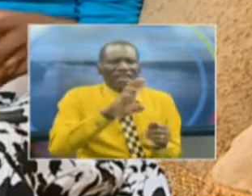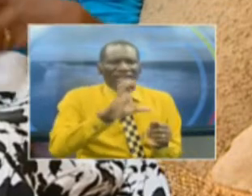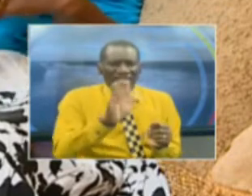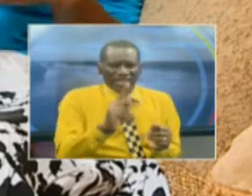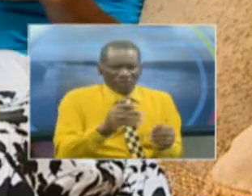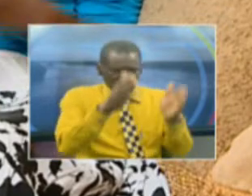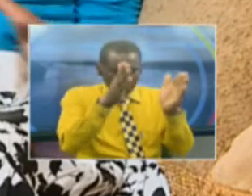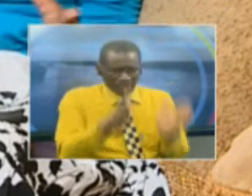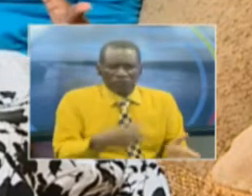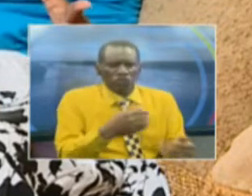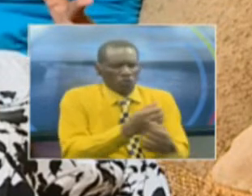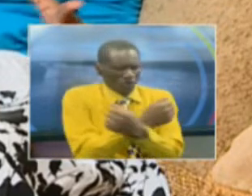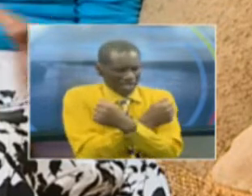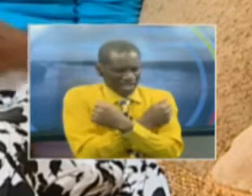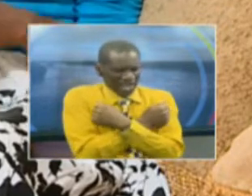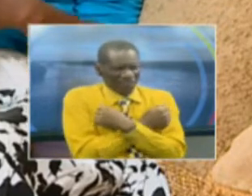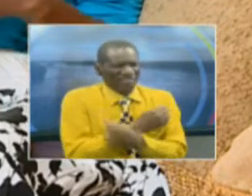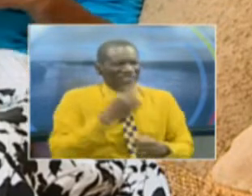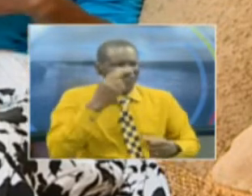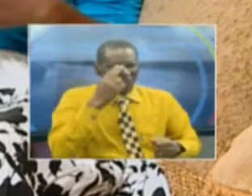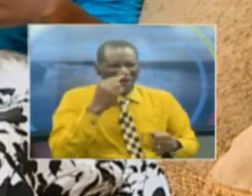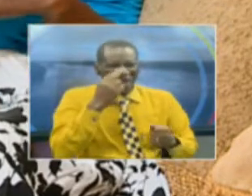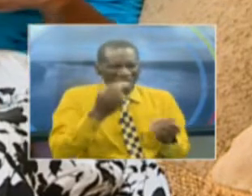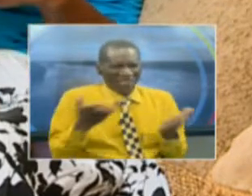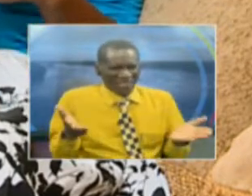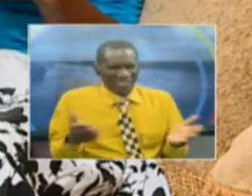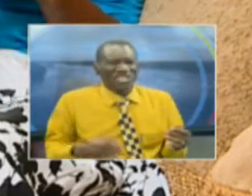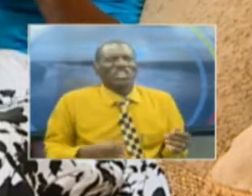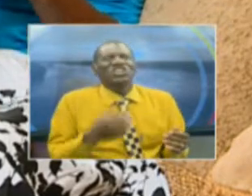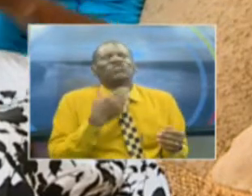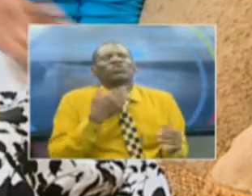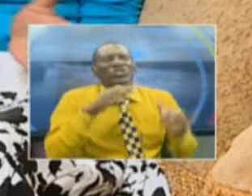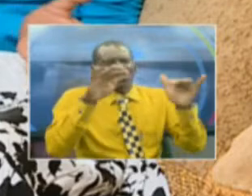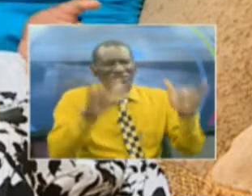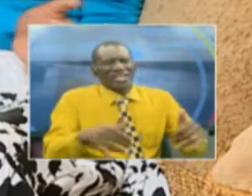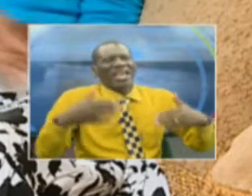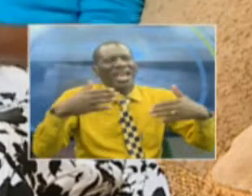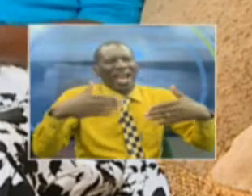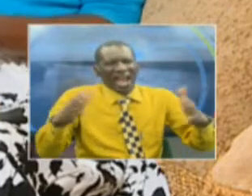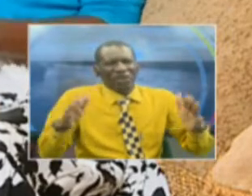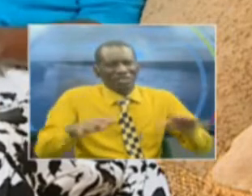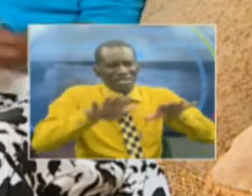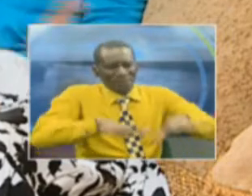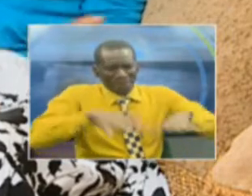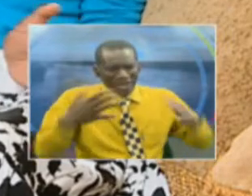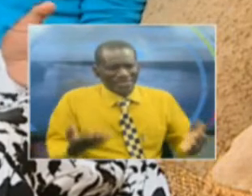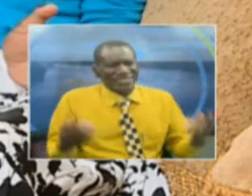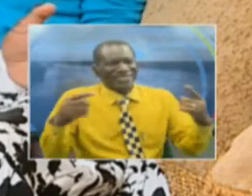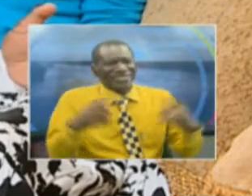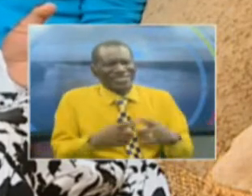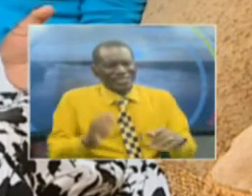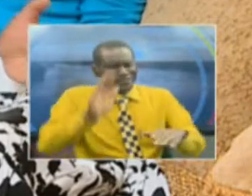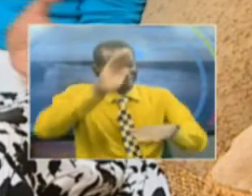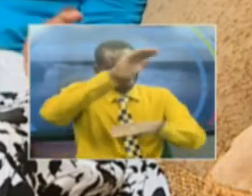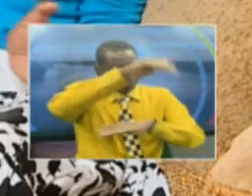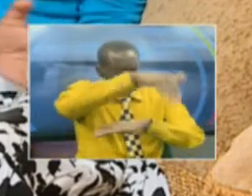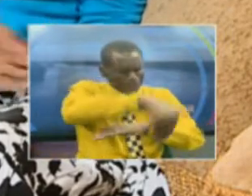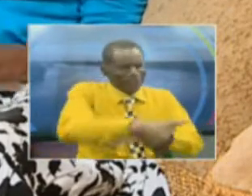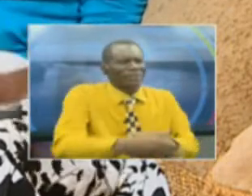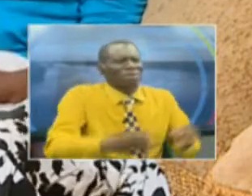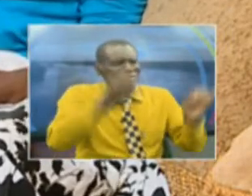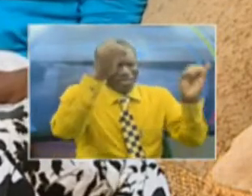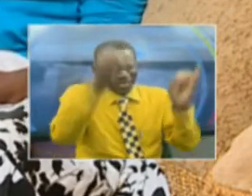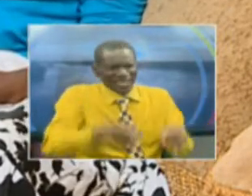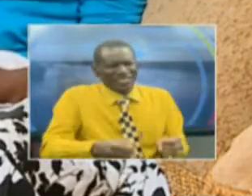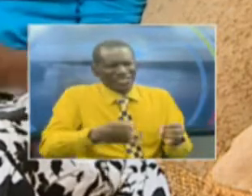person who loved fun and he wants to stay out in the party until to be the last